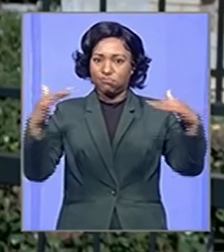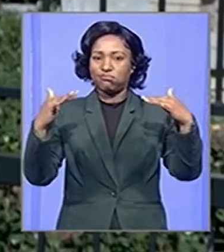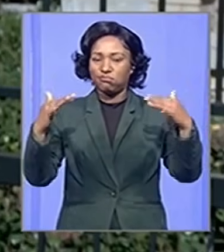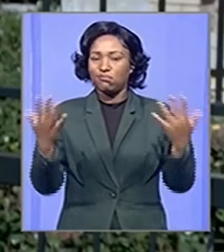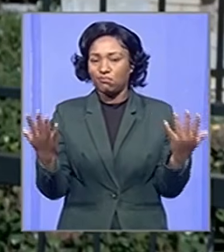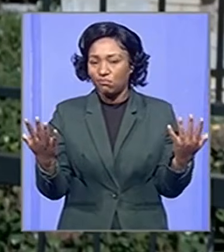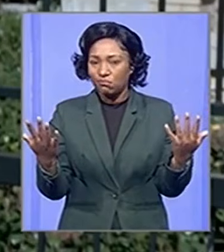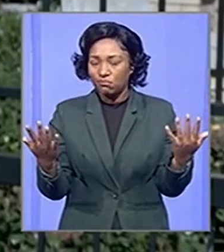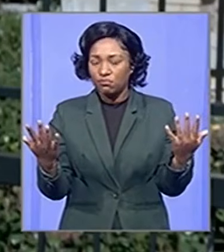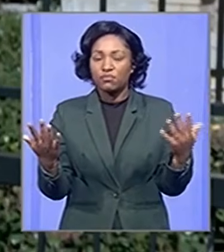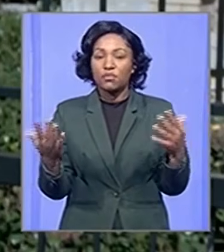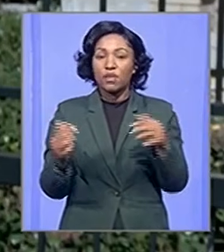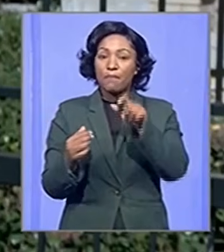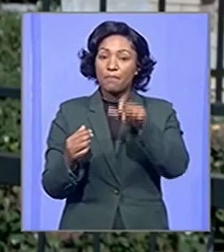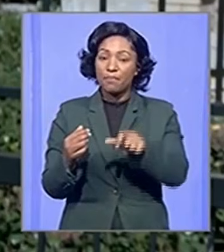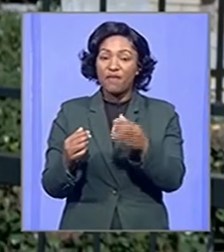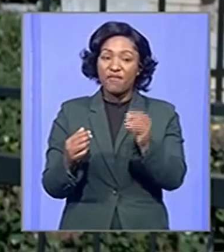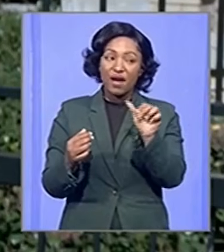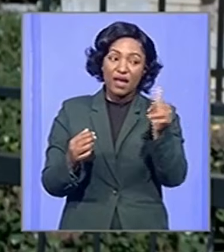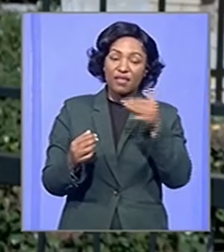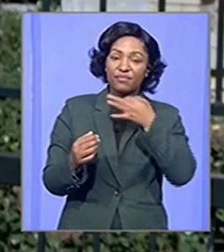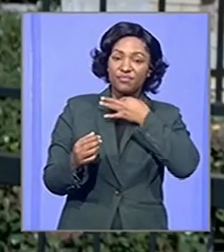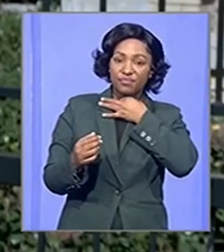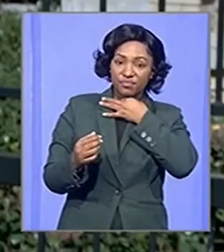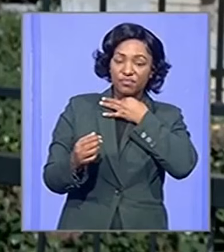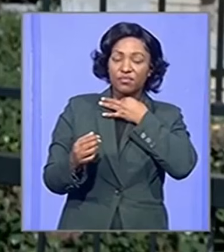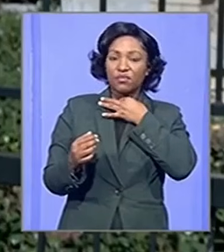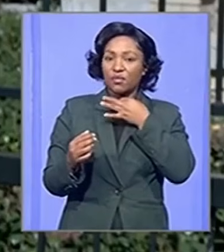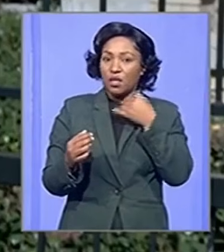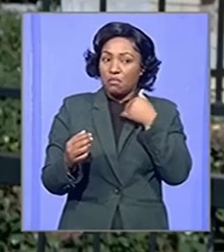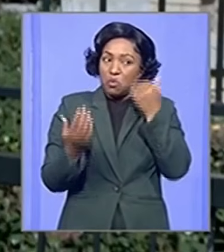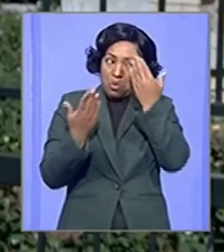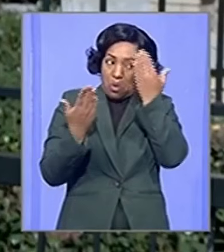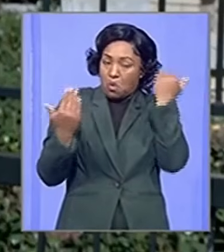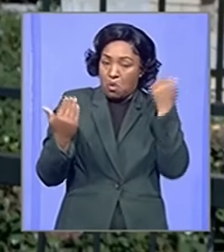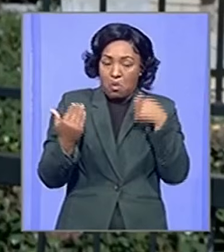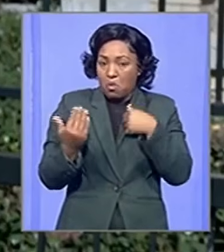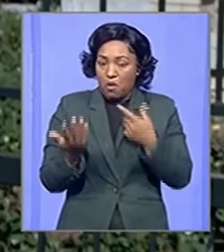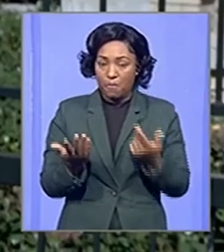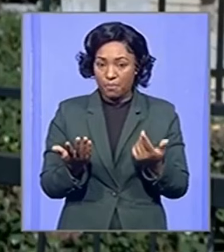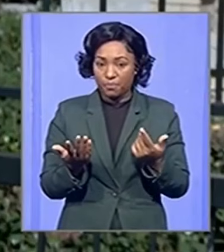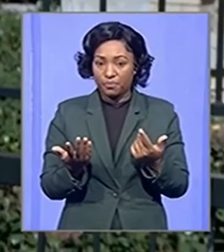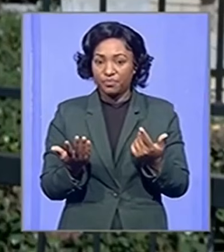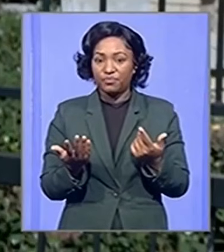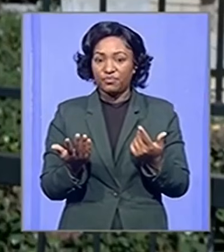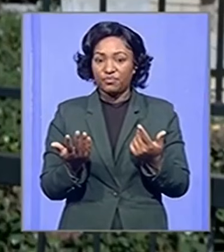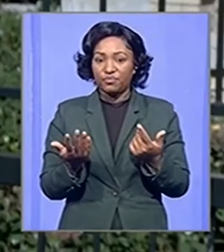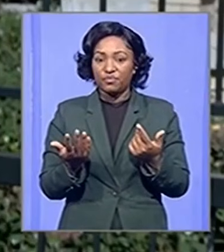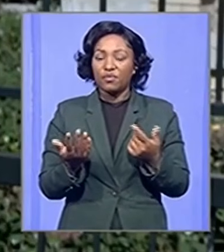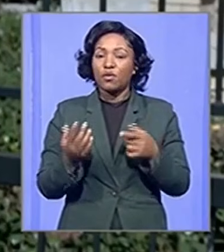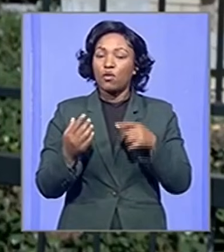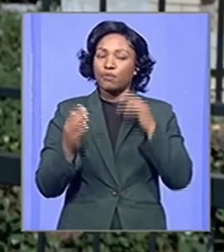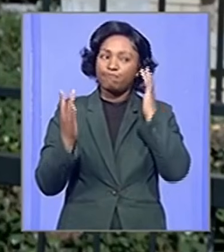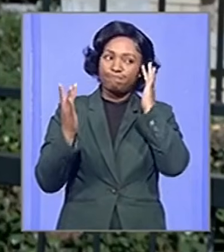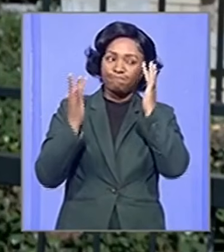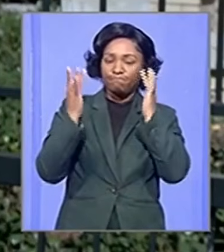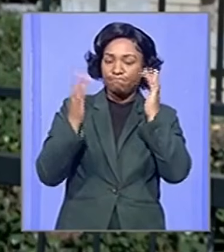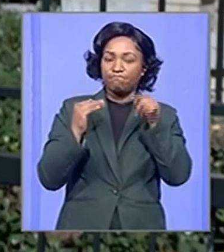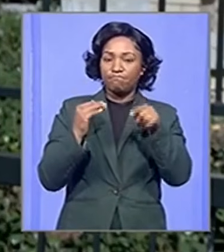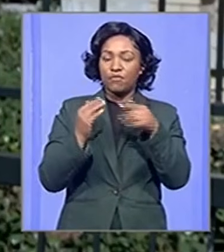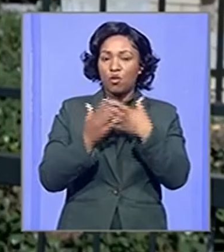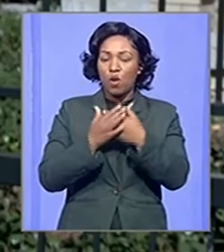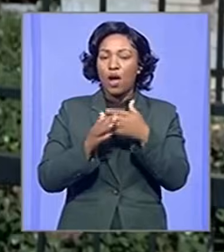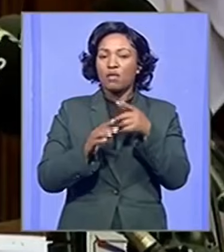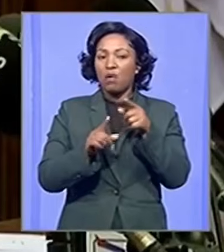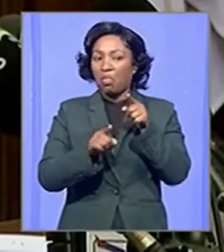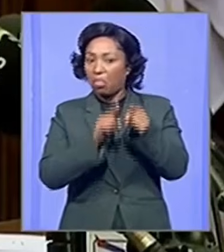that a person might have other risks that we wouldn't necessarily know about. apart from the consideration of being